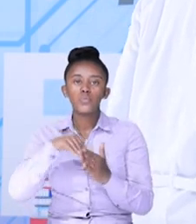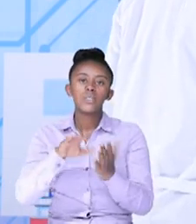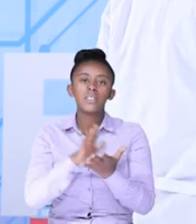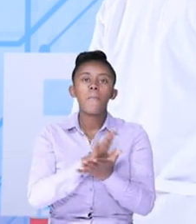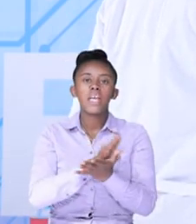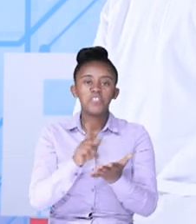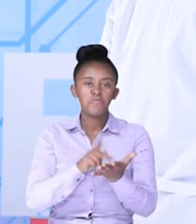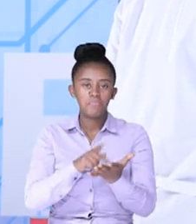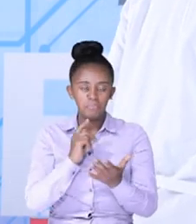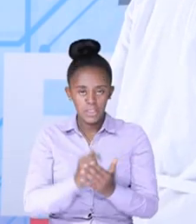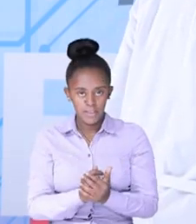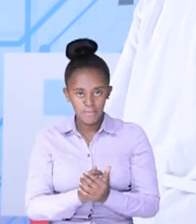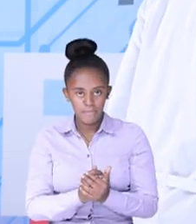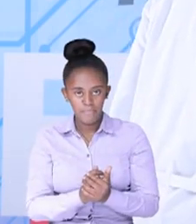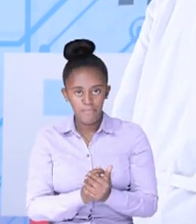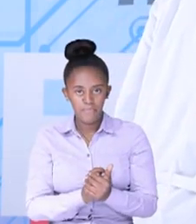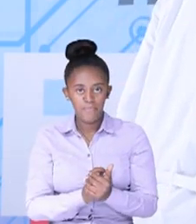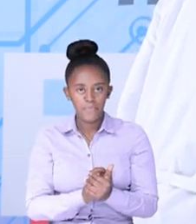like this.